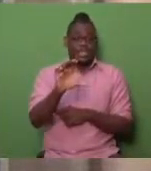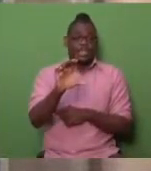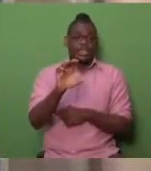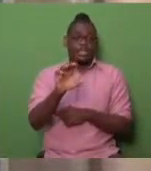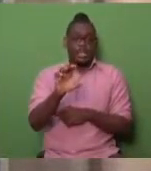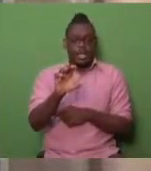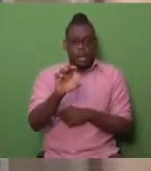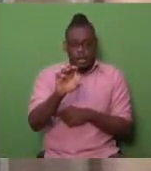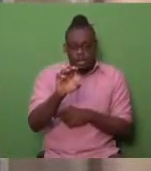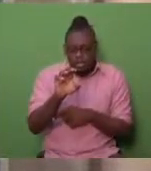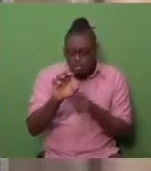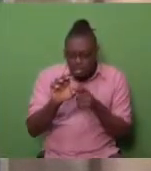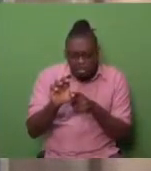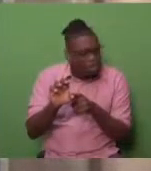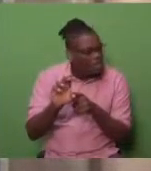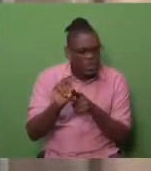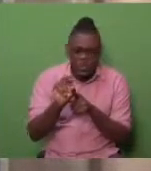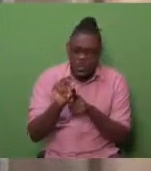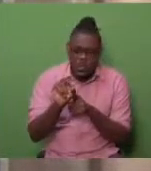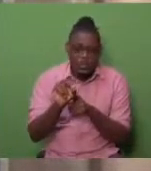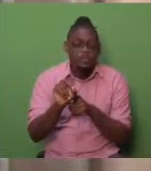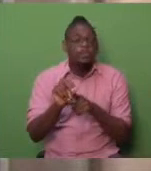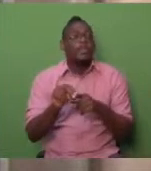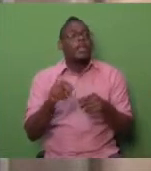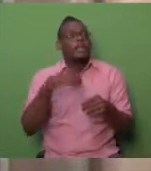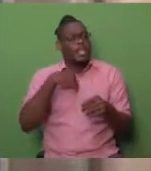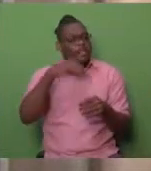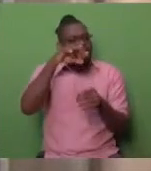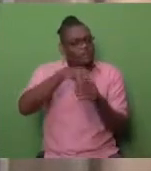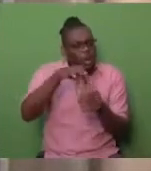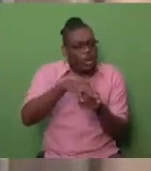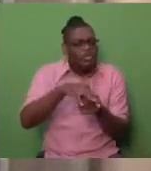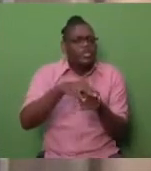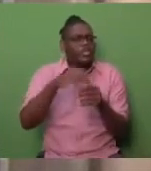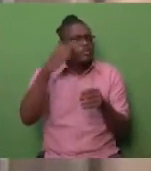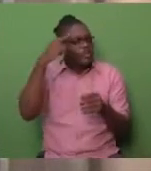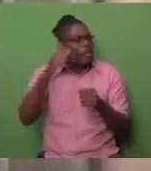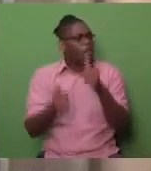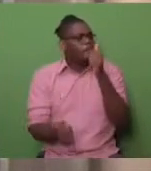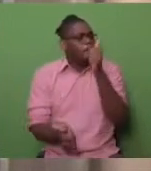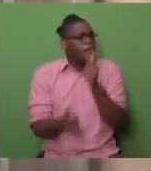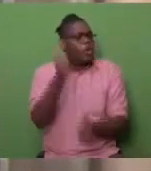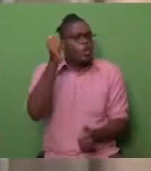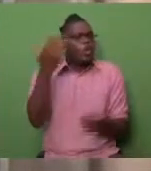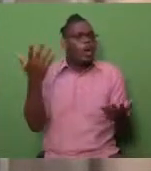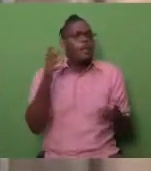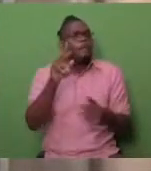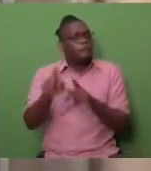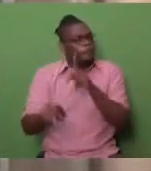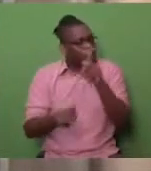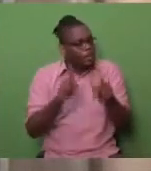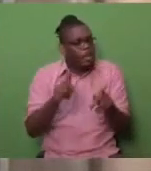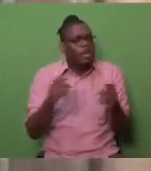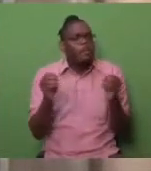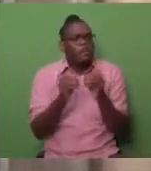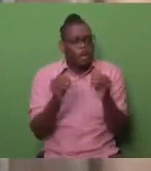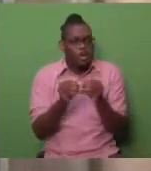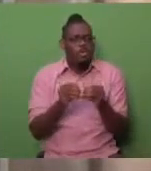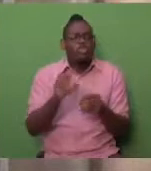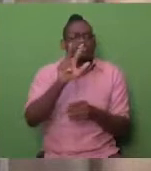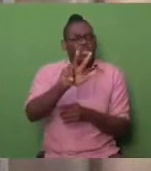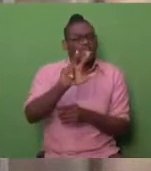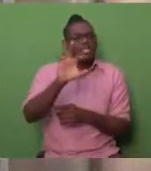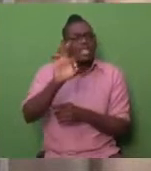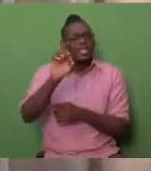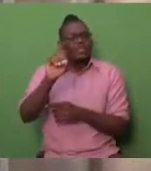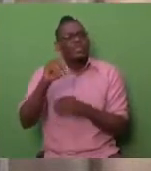voted for a great UNC party last year in the elections, but for every single citizen of this country, this great country, because that is